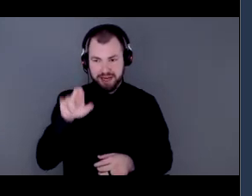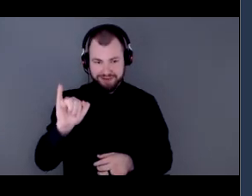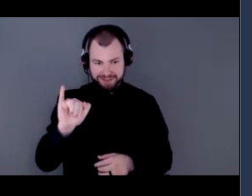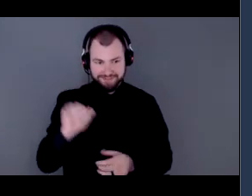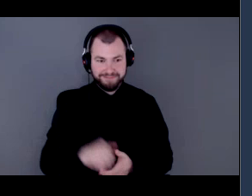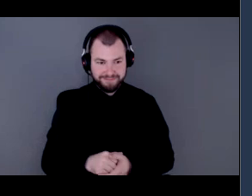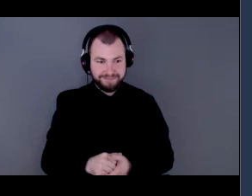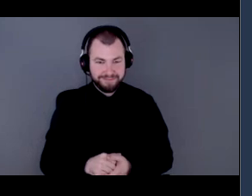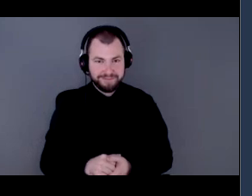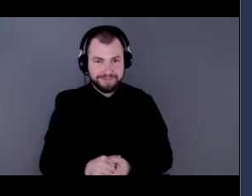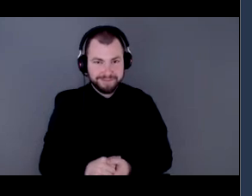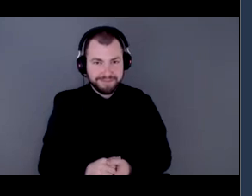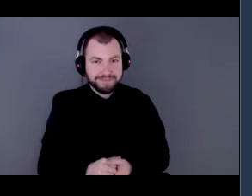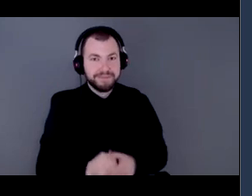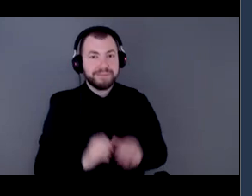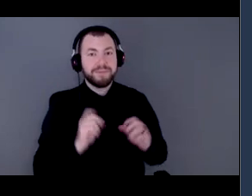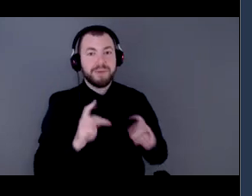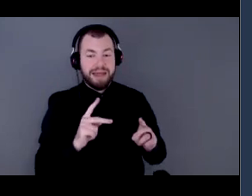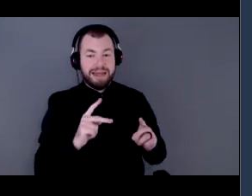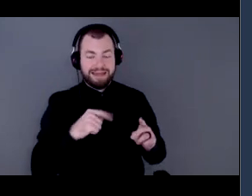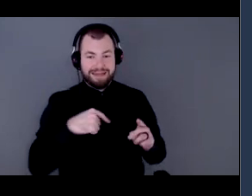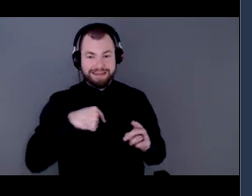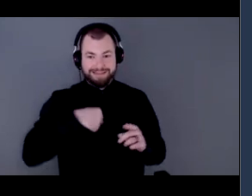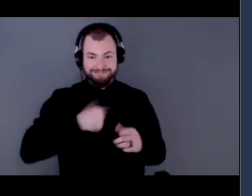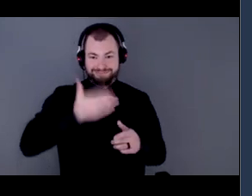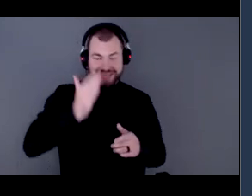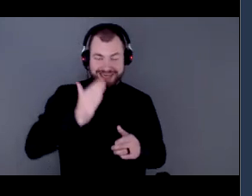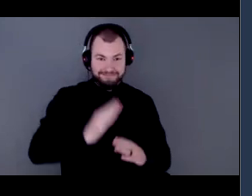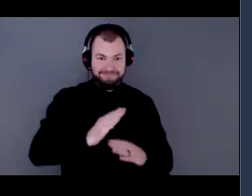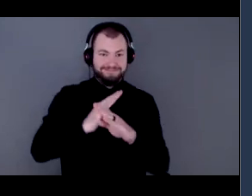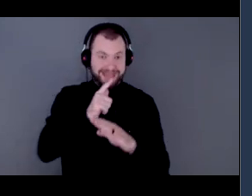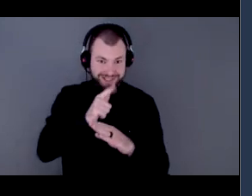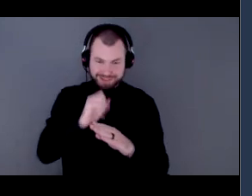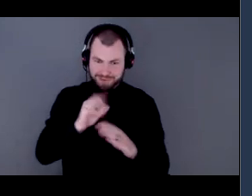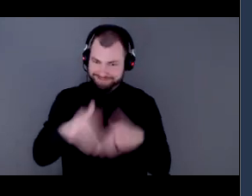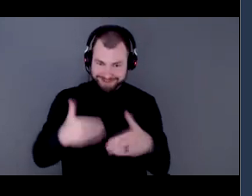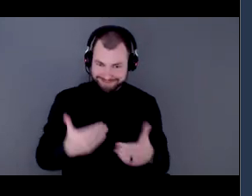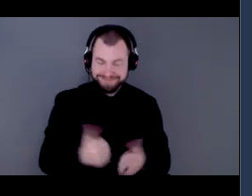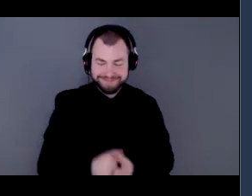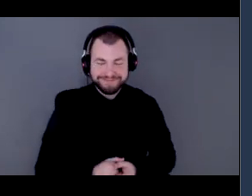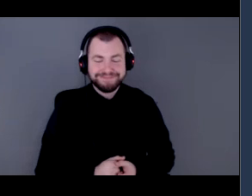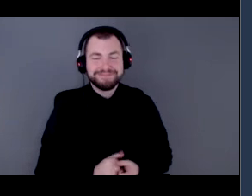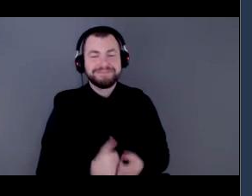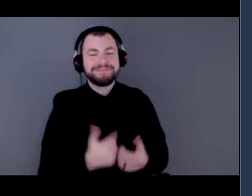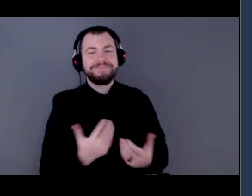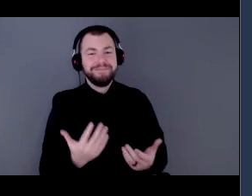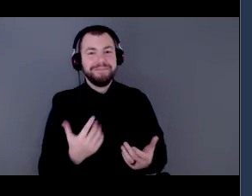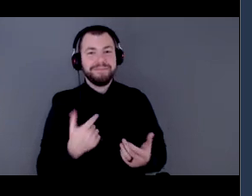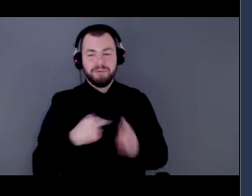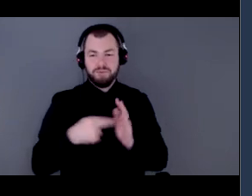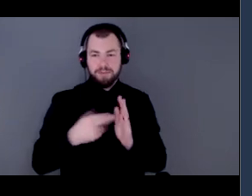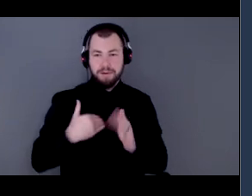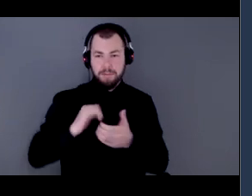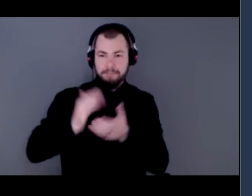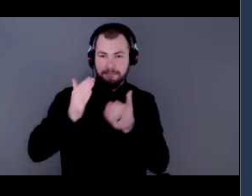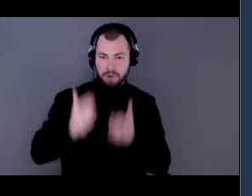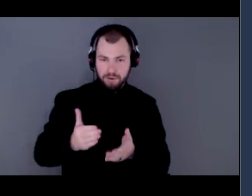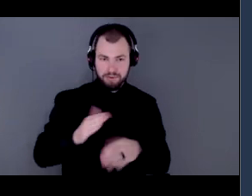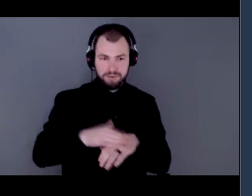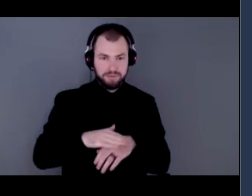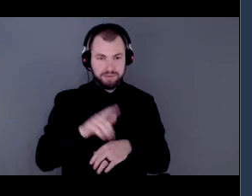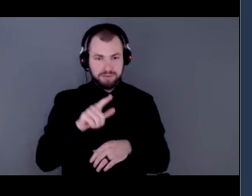All right, I'm standing between you and lunch, so let's get this started. All right, so I'm representing our partners on the Low Country Network.